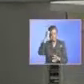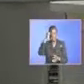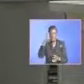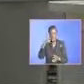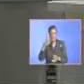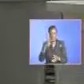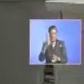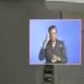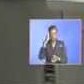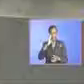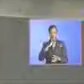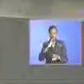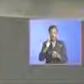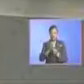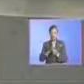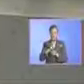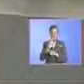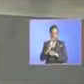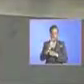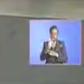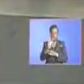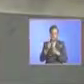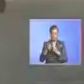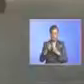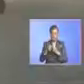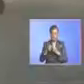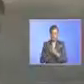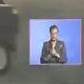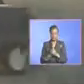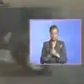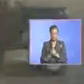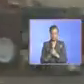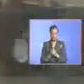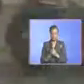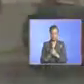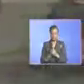operational in 24 months. Cleopatra Murphy, ZNS Network News.